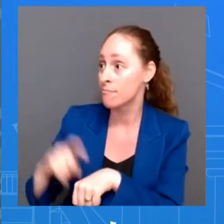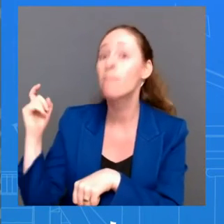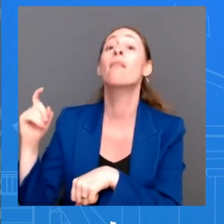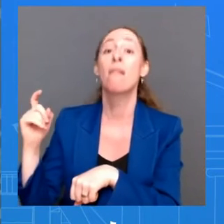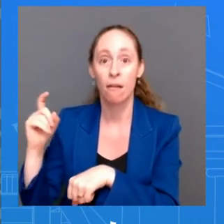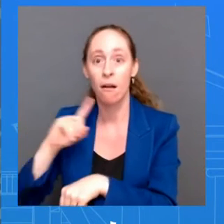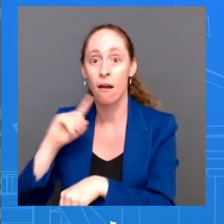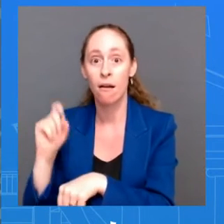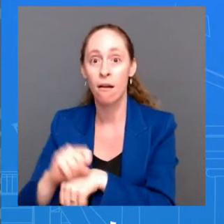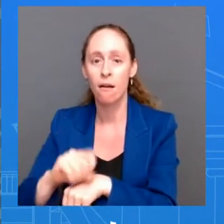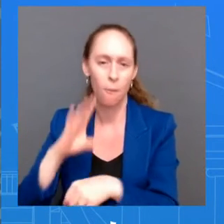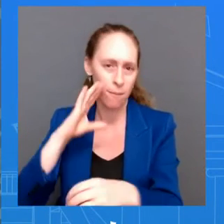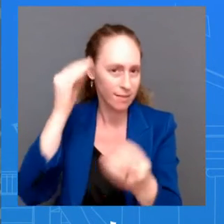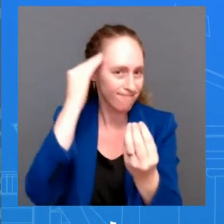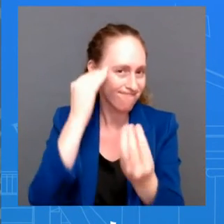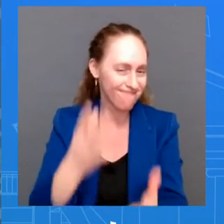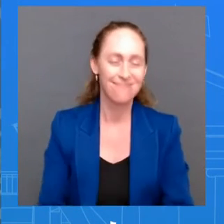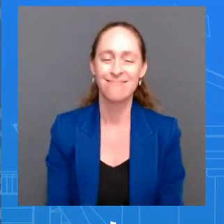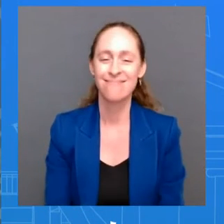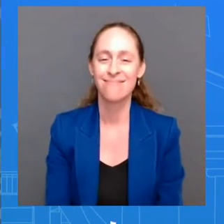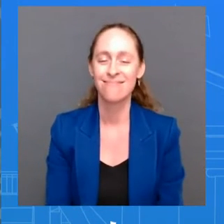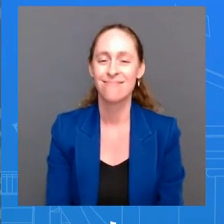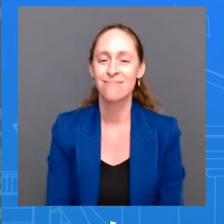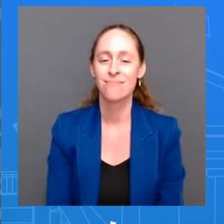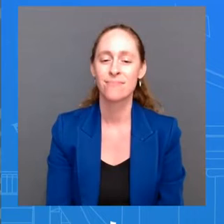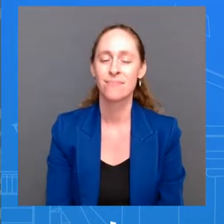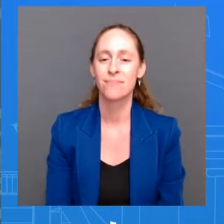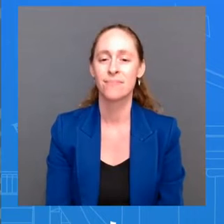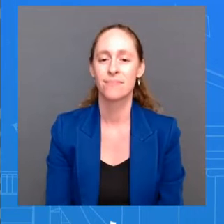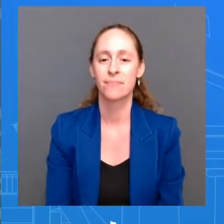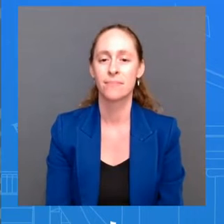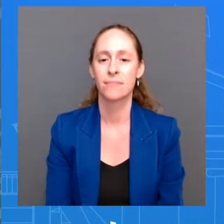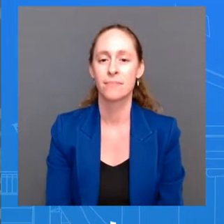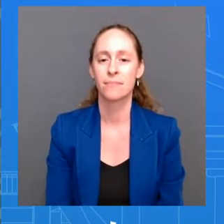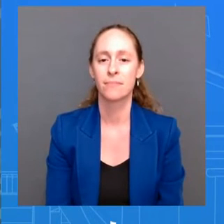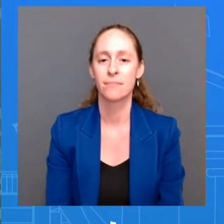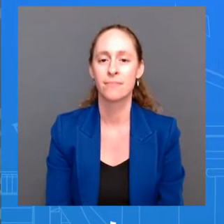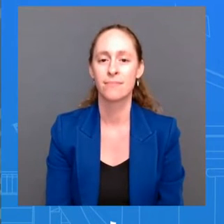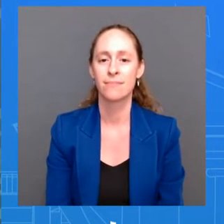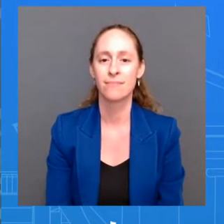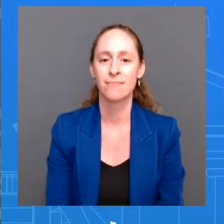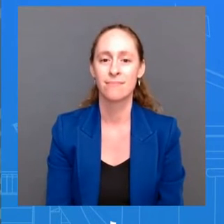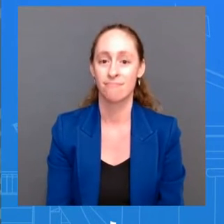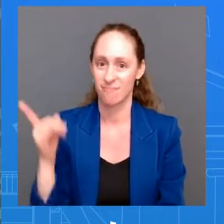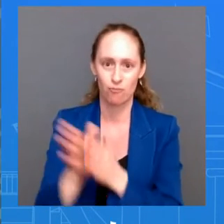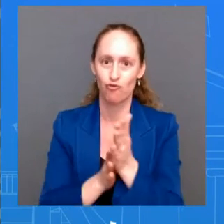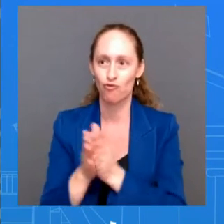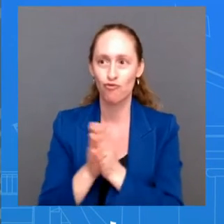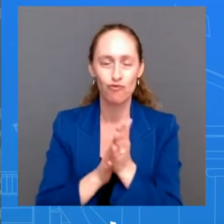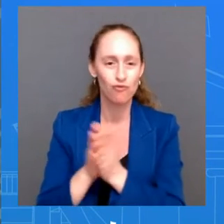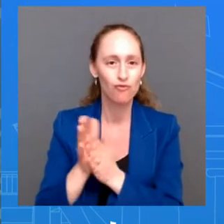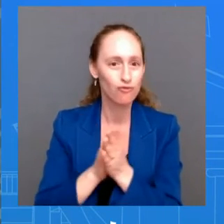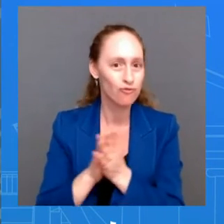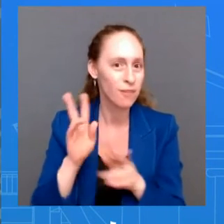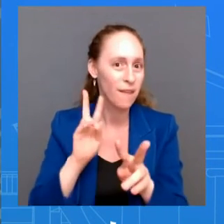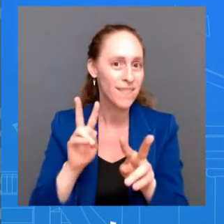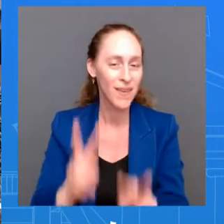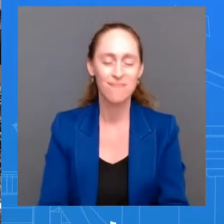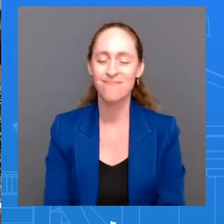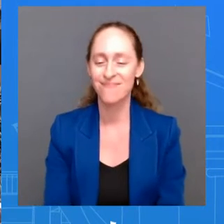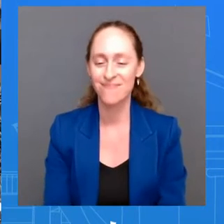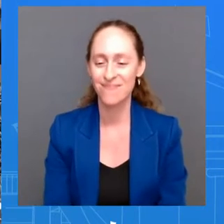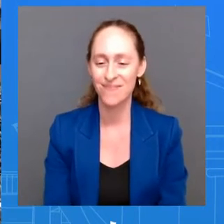surely be doing that, so you guys all know when he's going back out, which he's excited to do, looking forward to do. Go ahead. Thanks, thanks, Karine. A number of